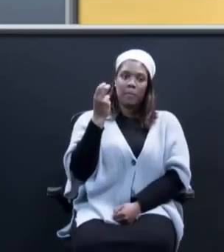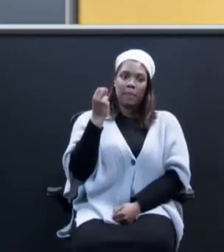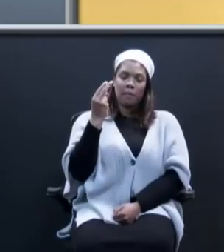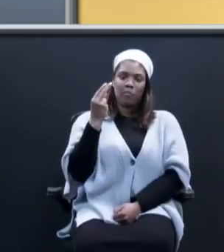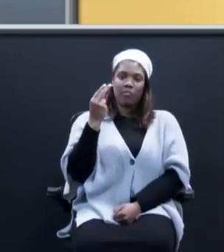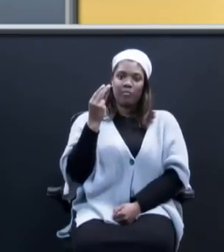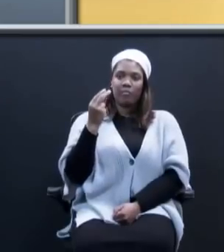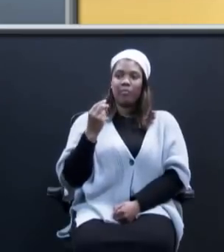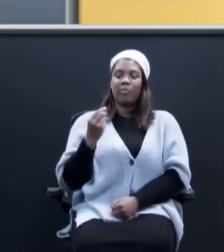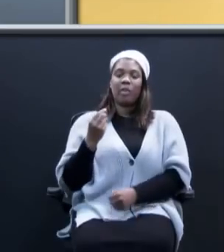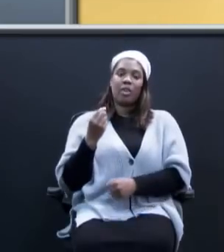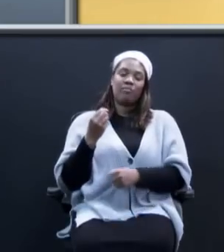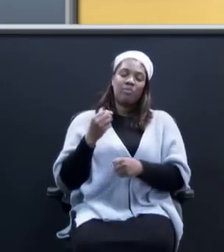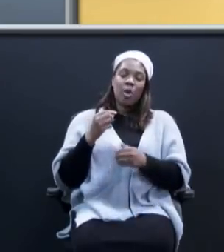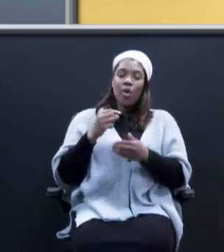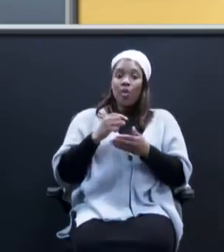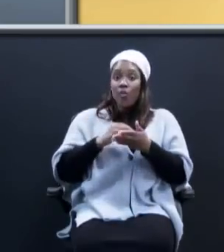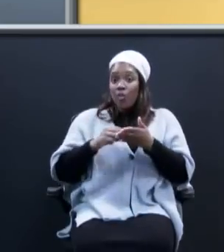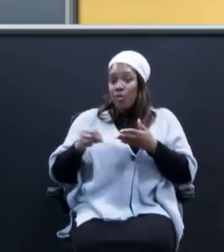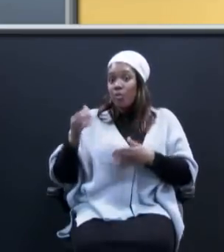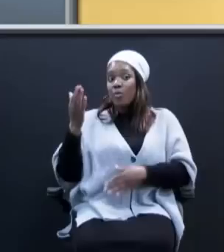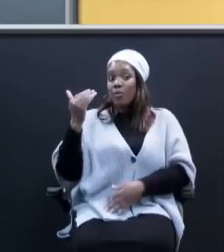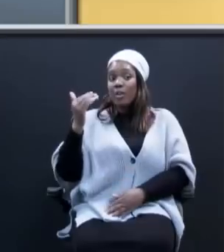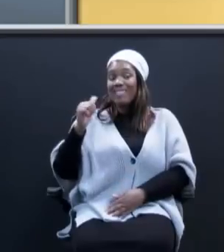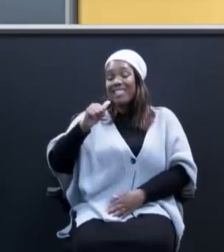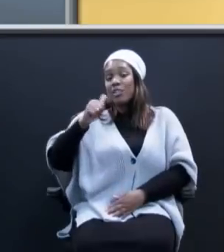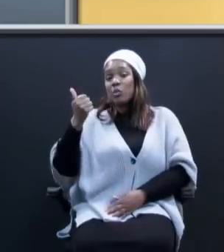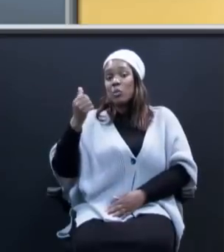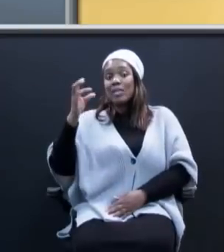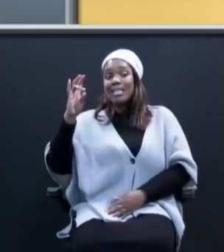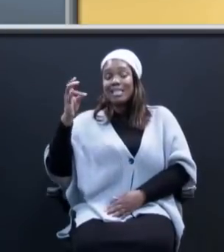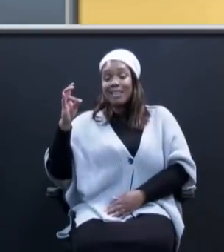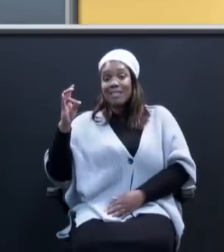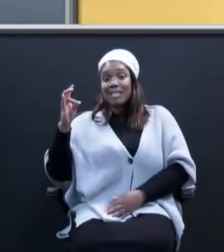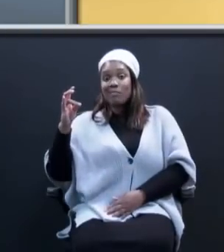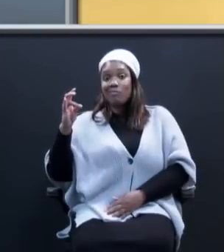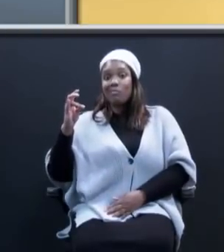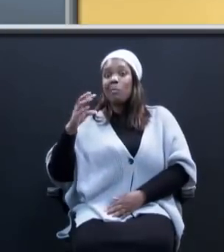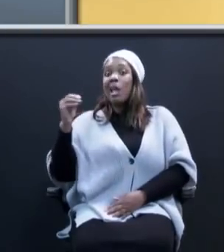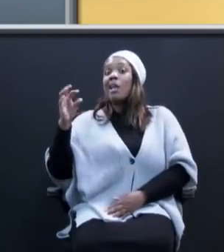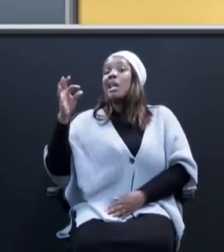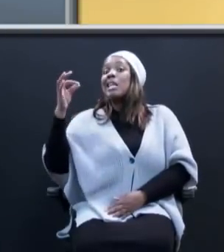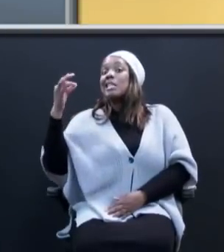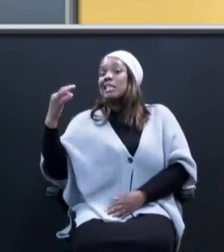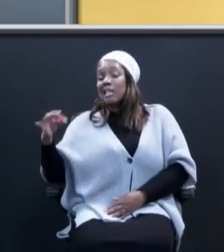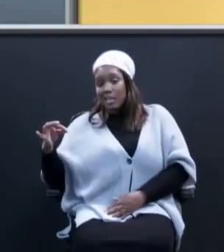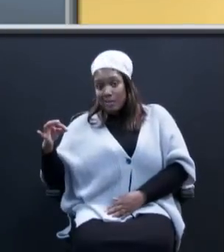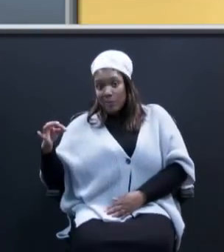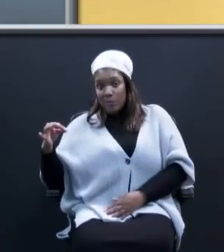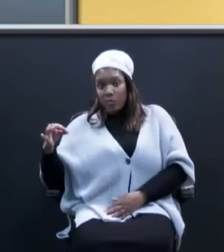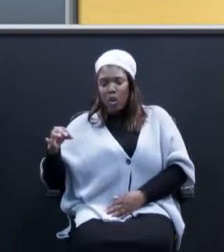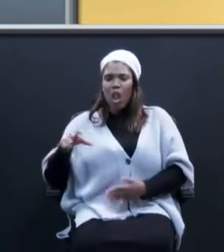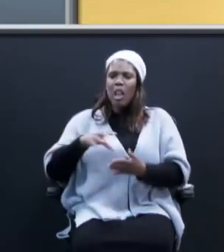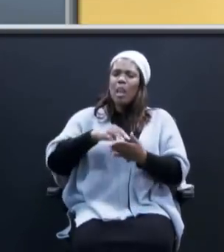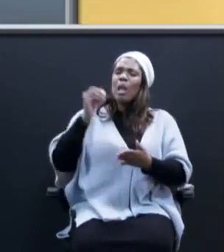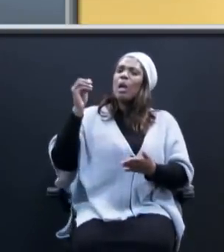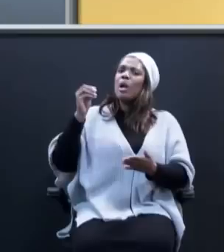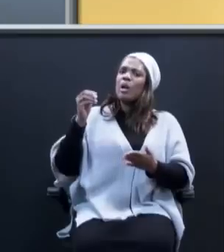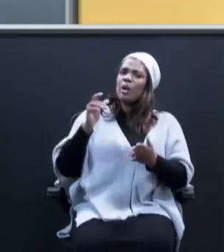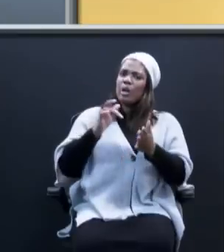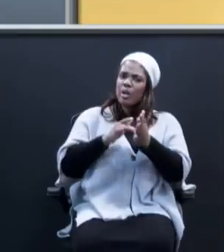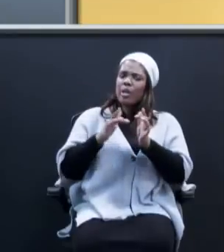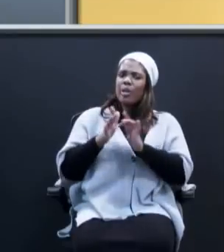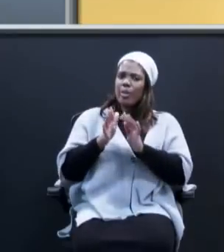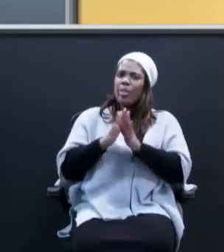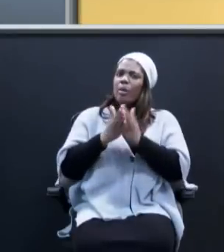and showmanship. No, it's all about understanding. Learn this word so you can save yourself. And this is what